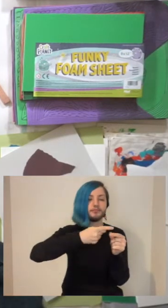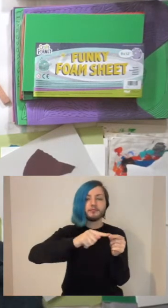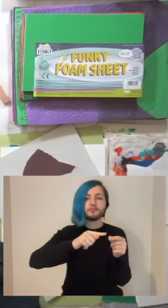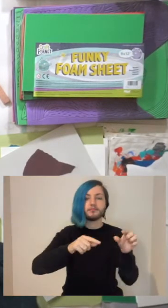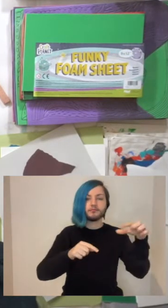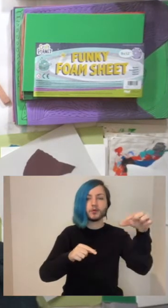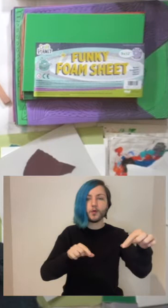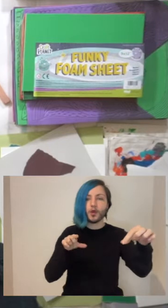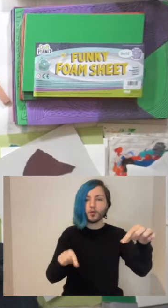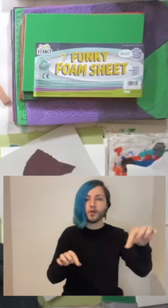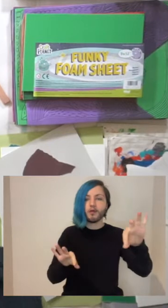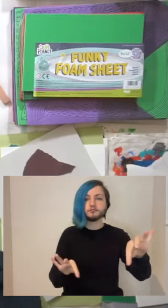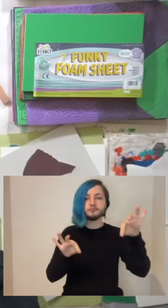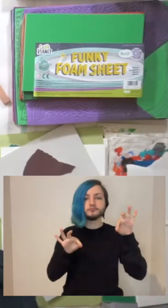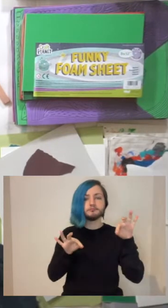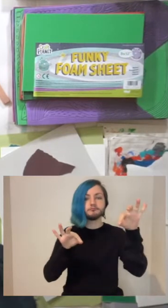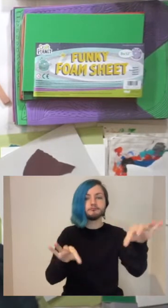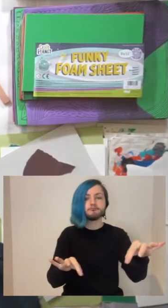put a handle